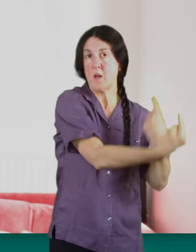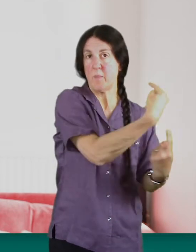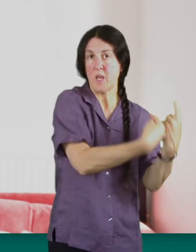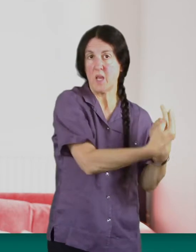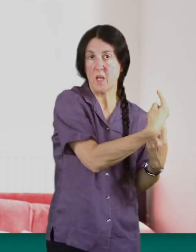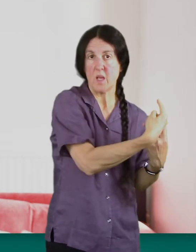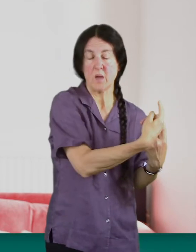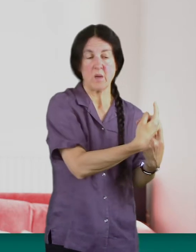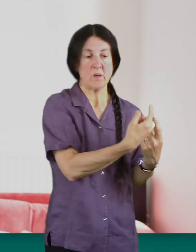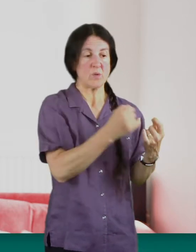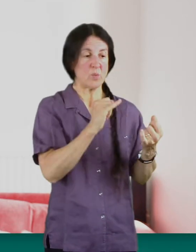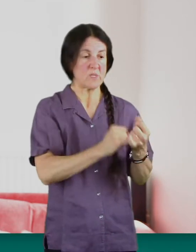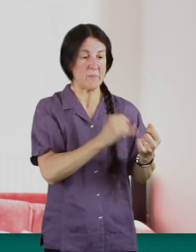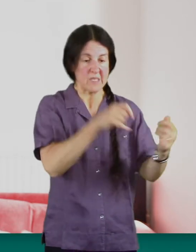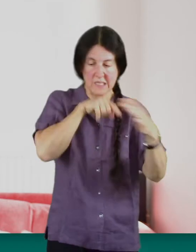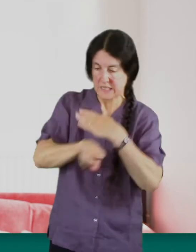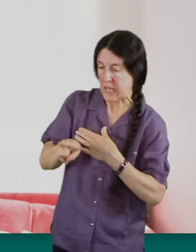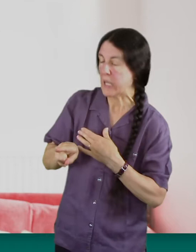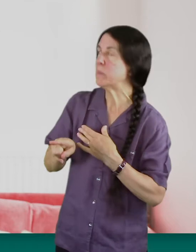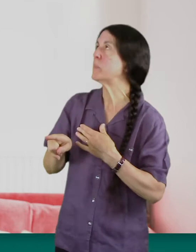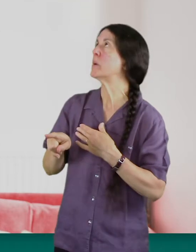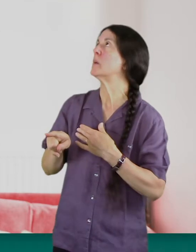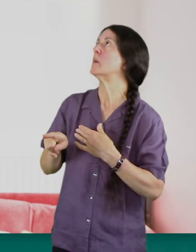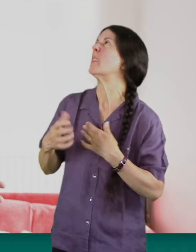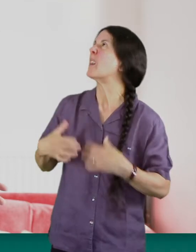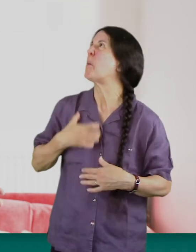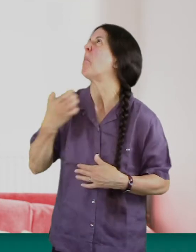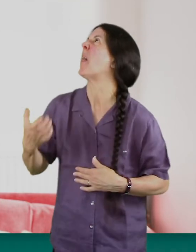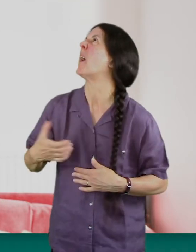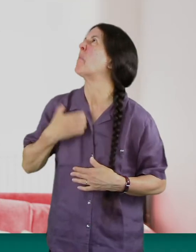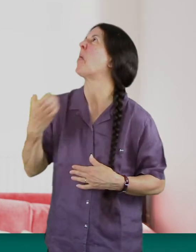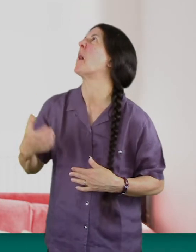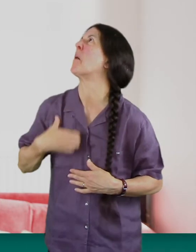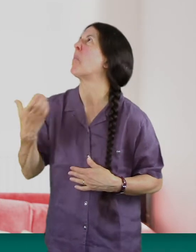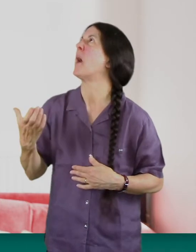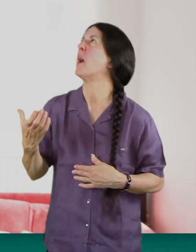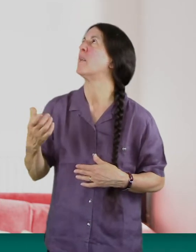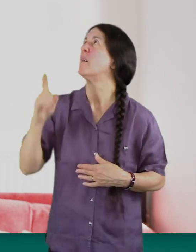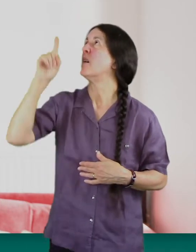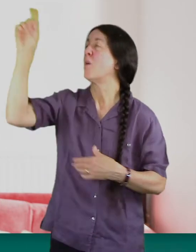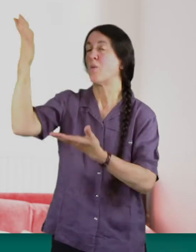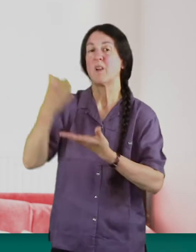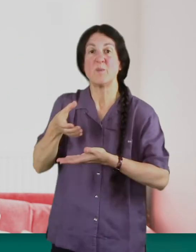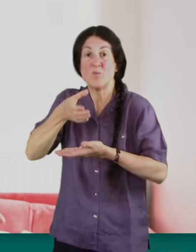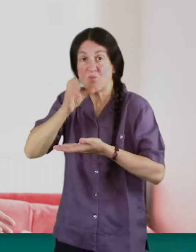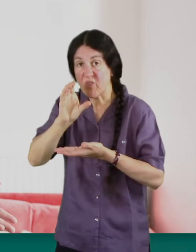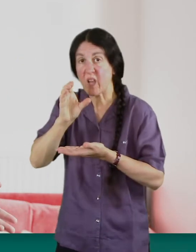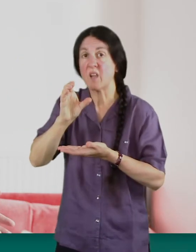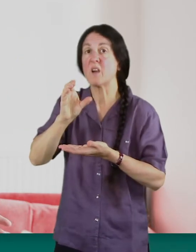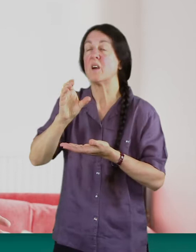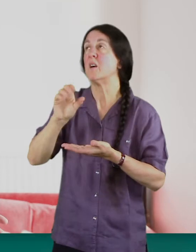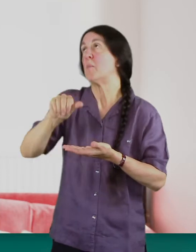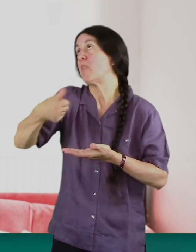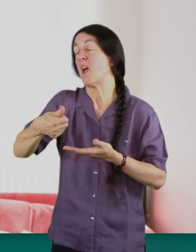his experience. God gives him a drink, and he goes on in the last verse of the chapter to judge over Israel for